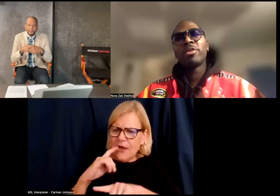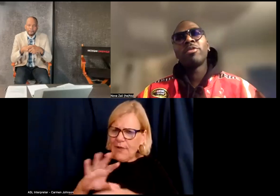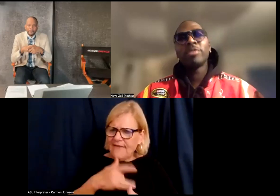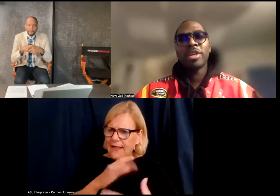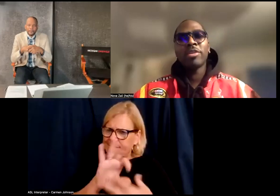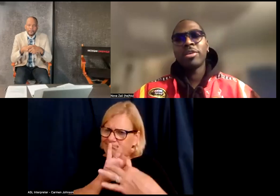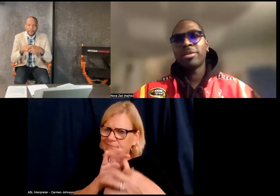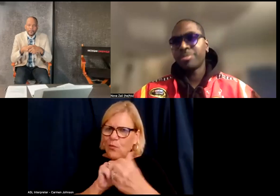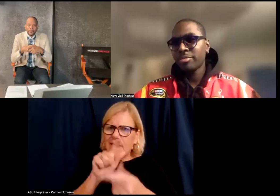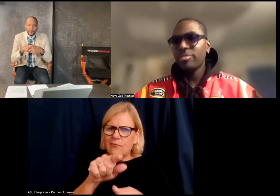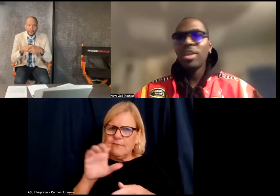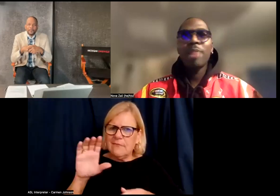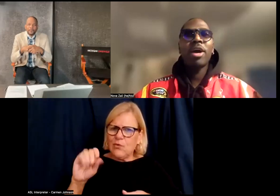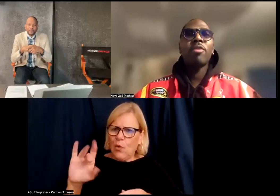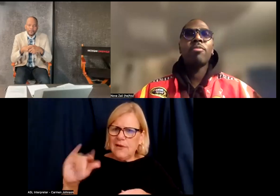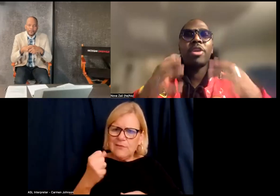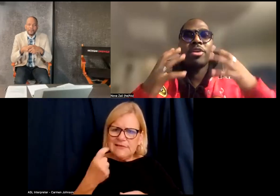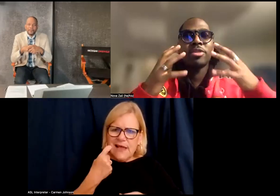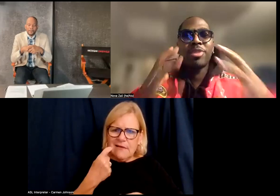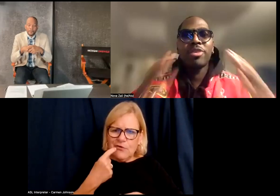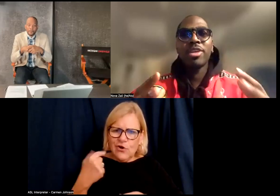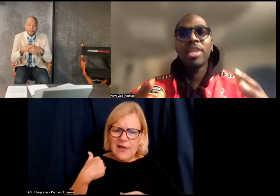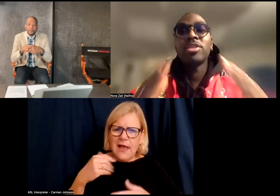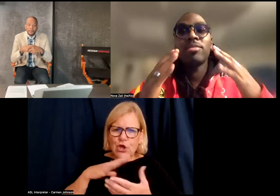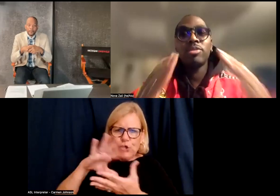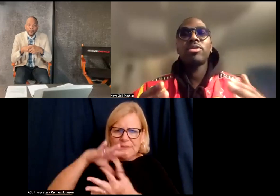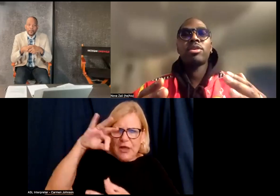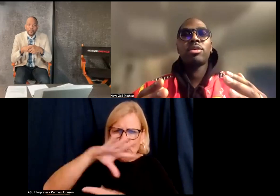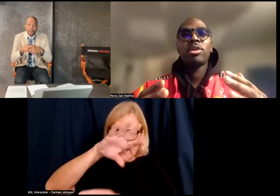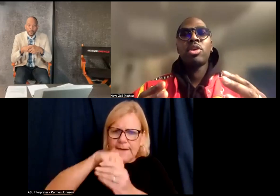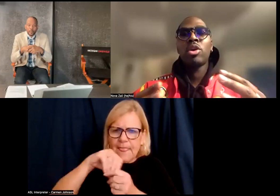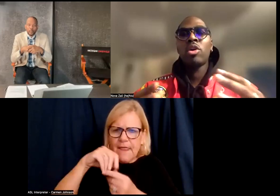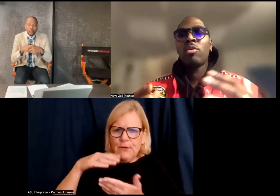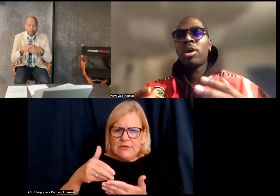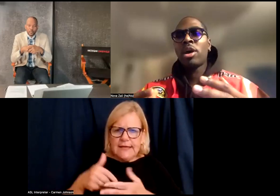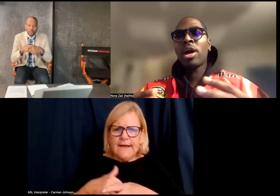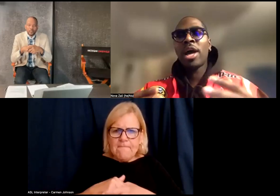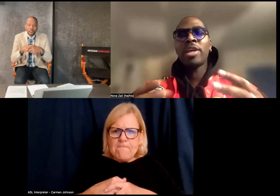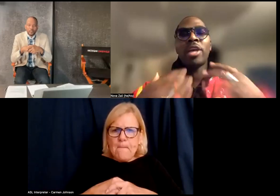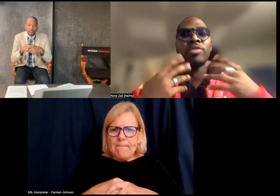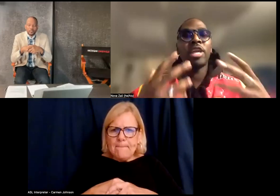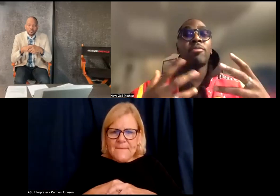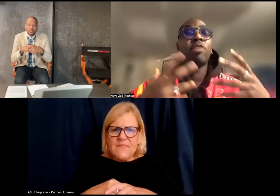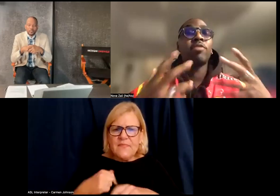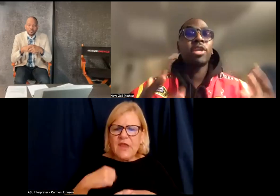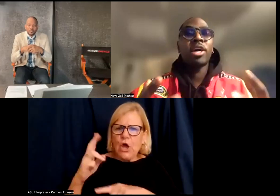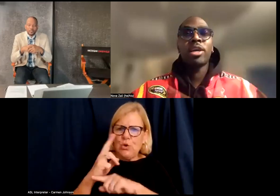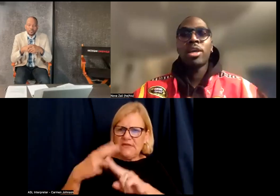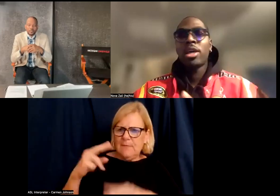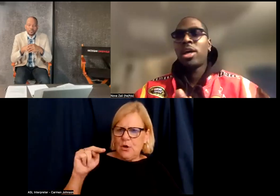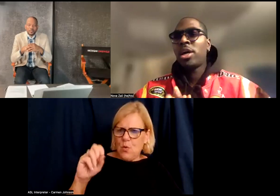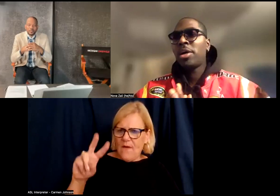Mr. Colding was saying earlier Mm. about putting your spirit into the music. You know, I use the name Nova